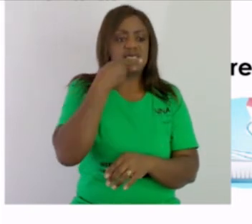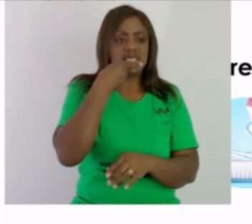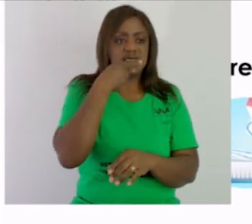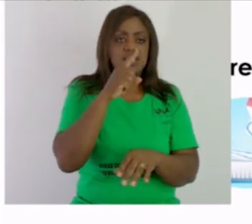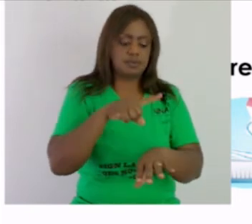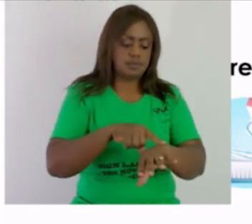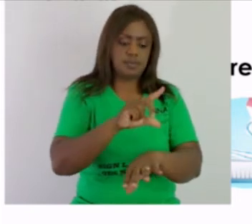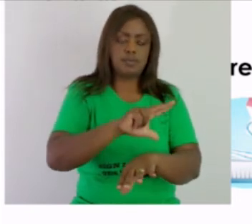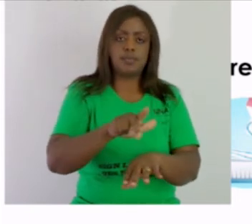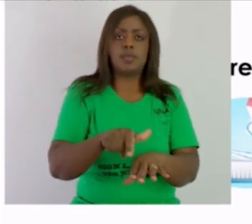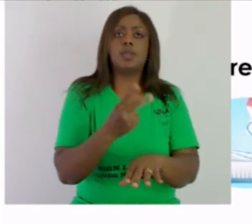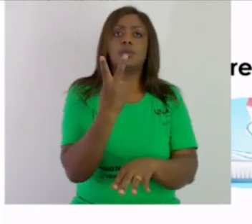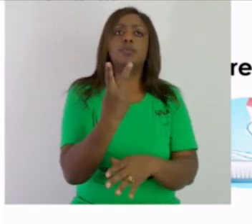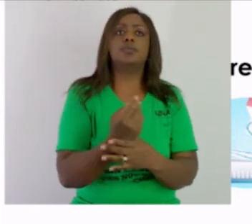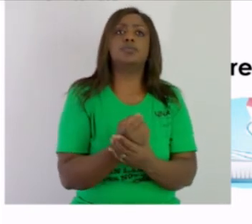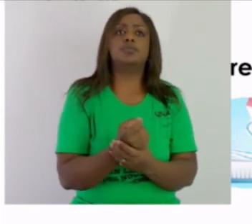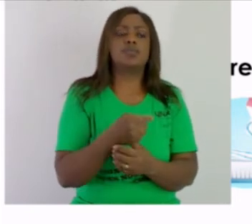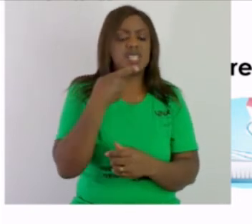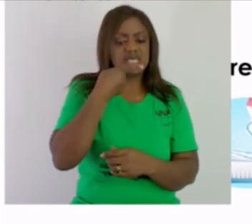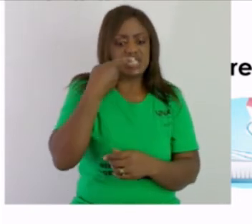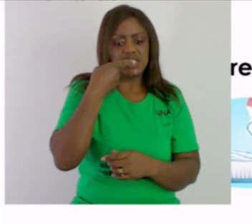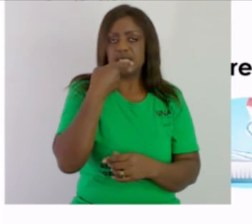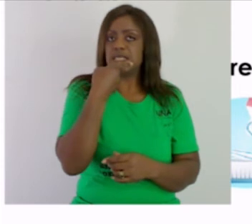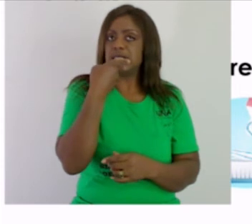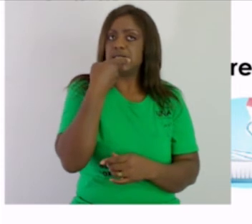Clean each tooth carefully.